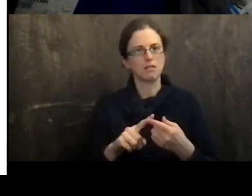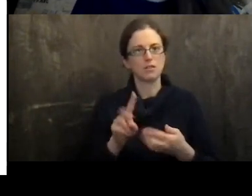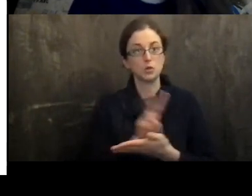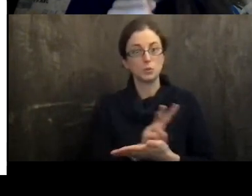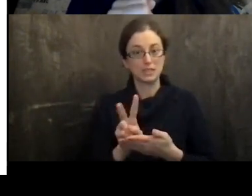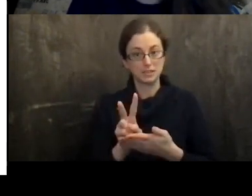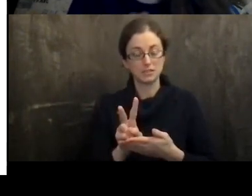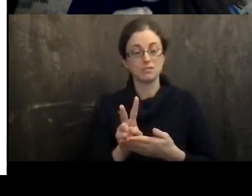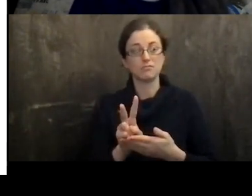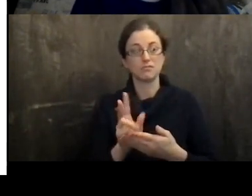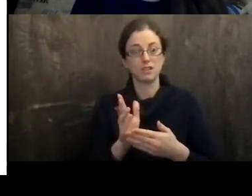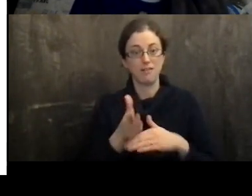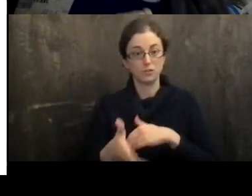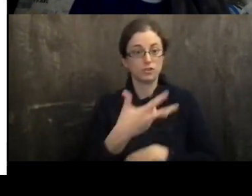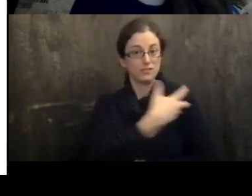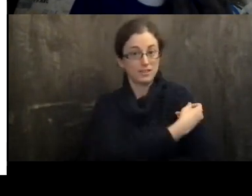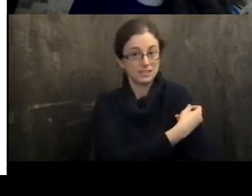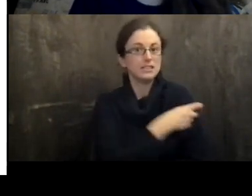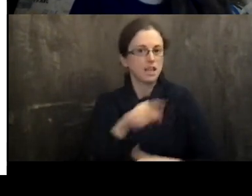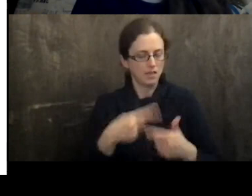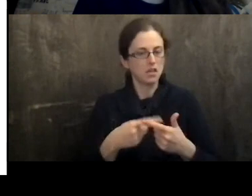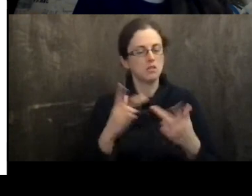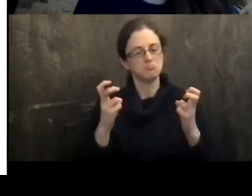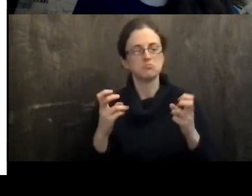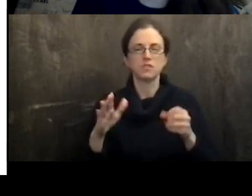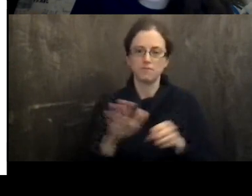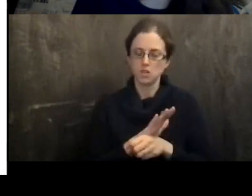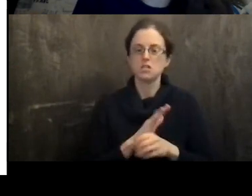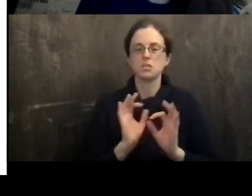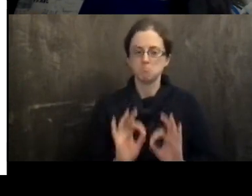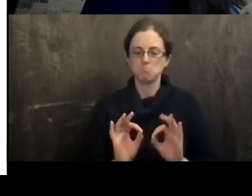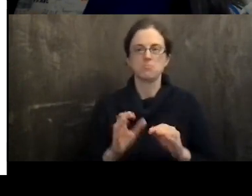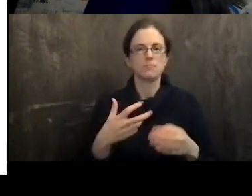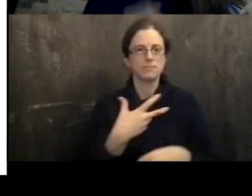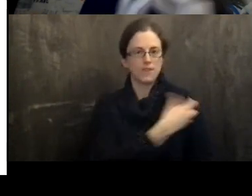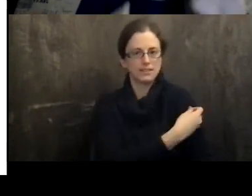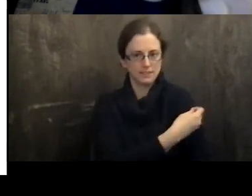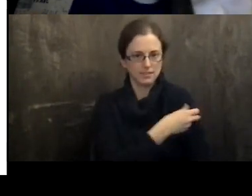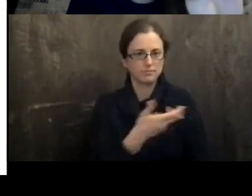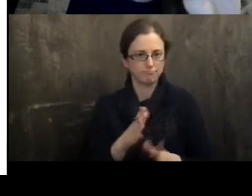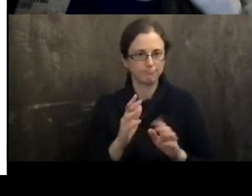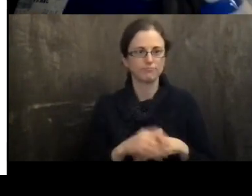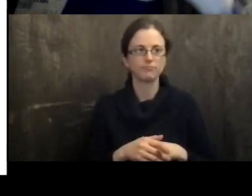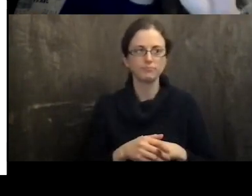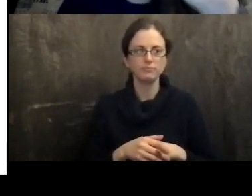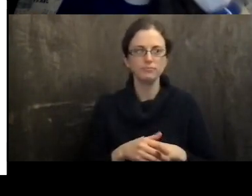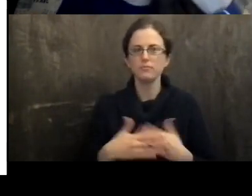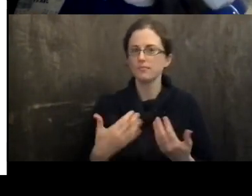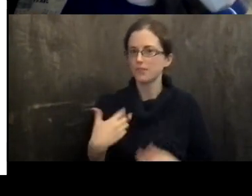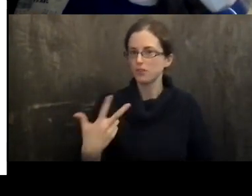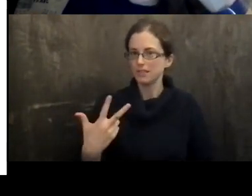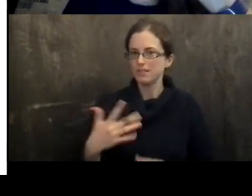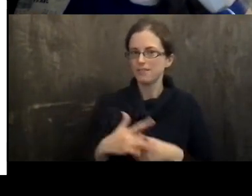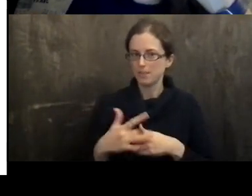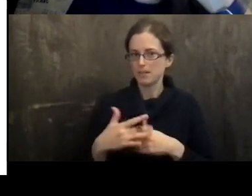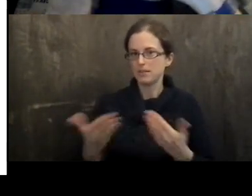As far as what vaccines are available in the United States, we have 3 that are available in the